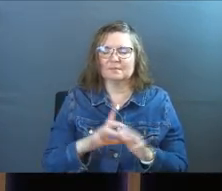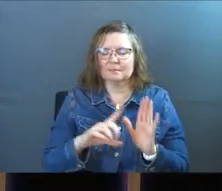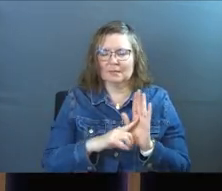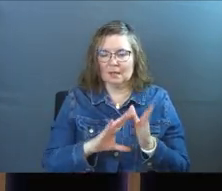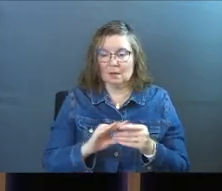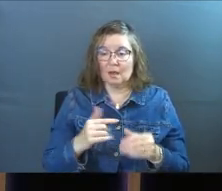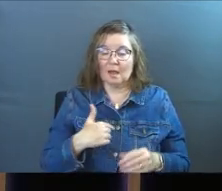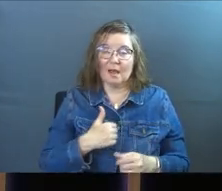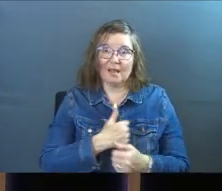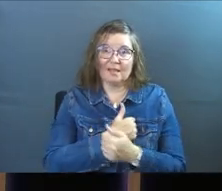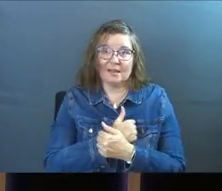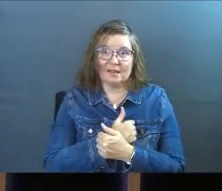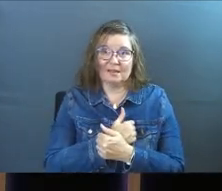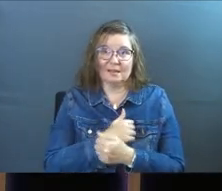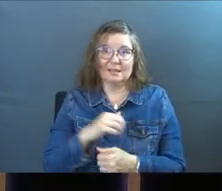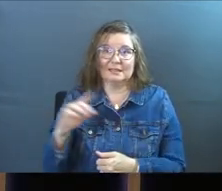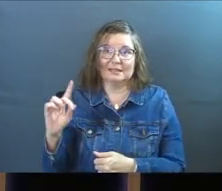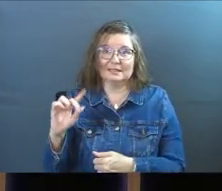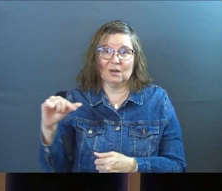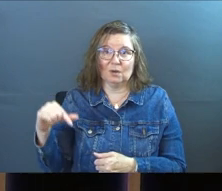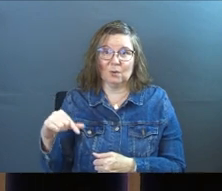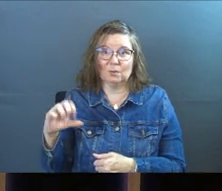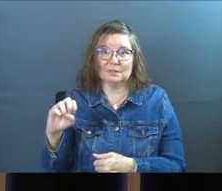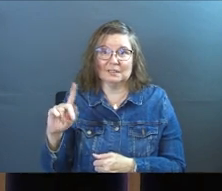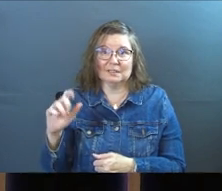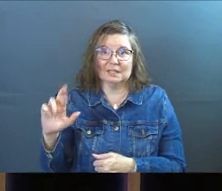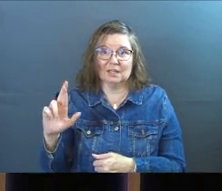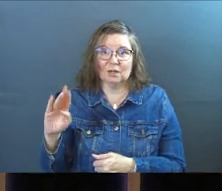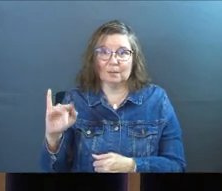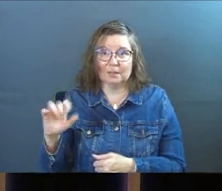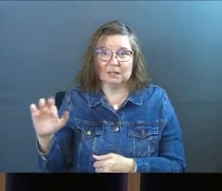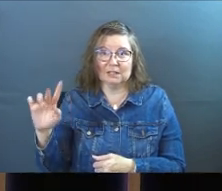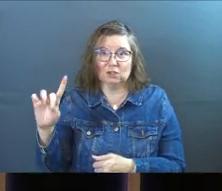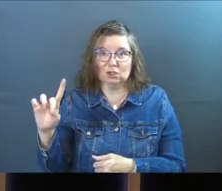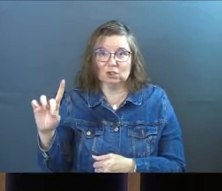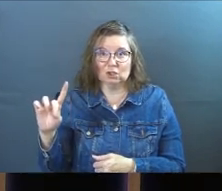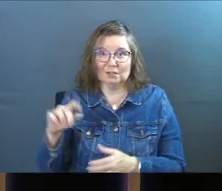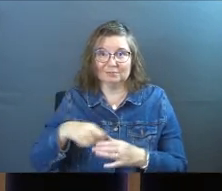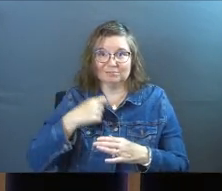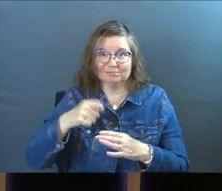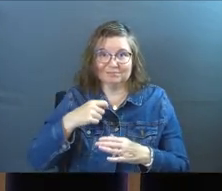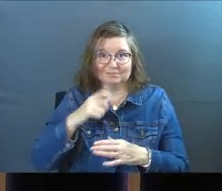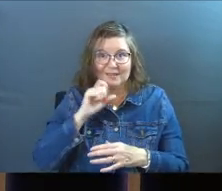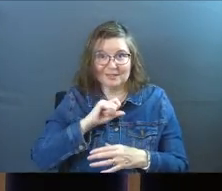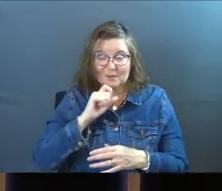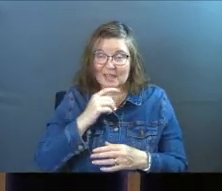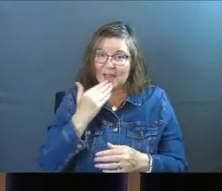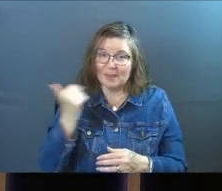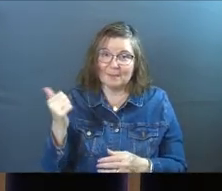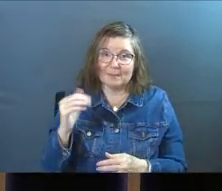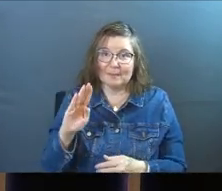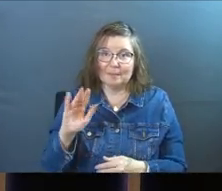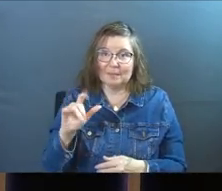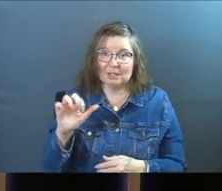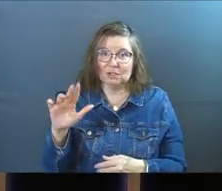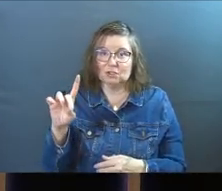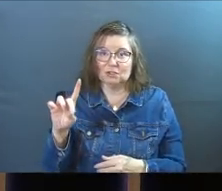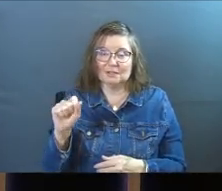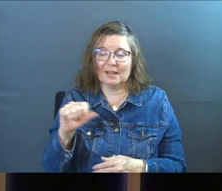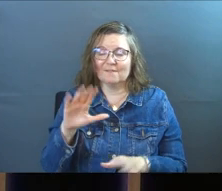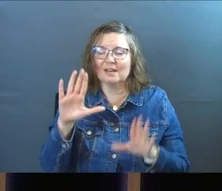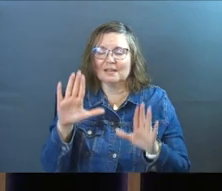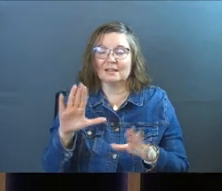See, I love Dairy Queen Snicker Blizzards. They are the best blizzards. They're